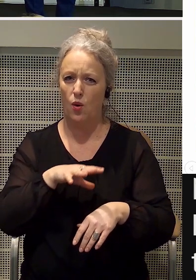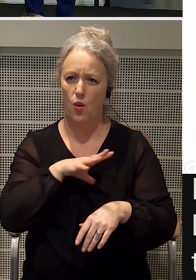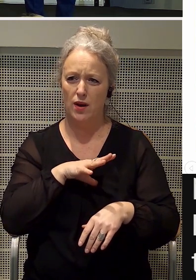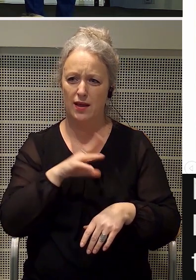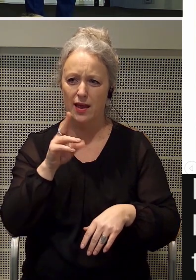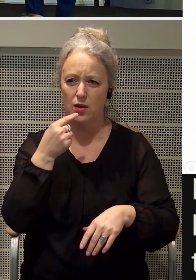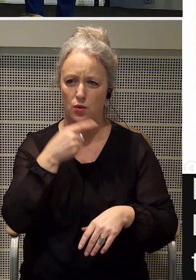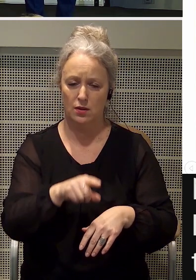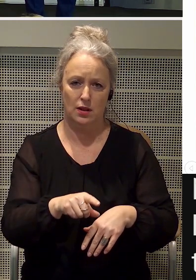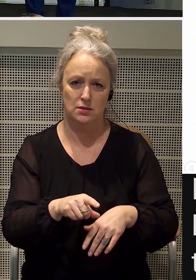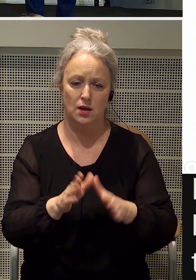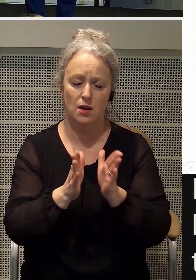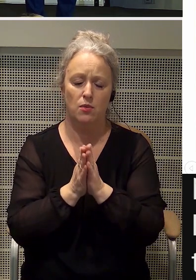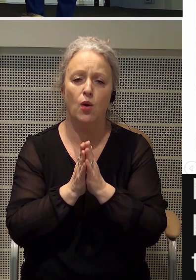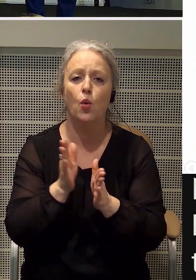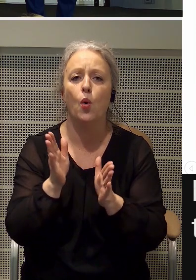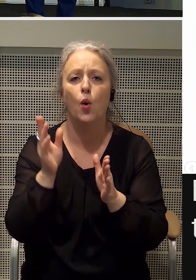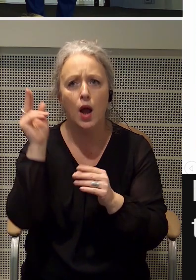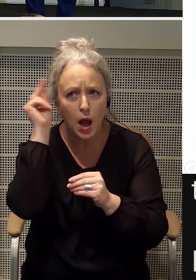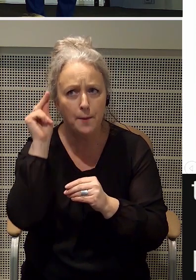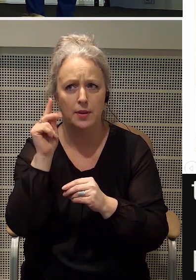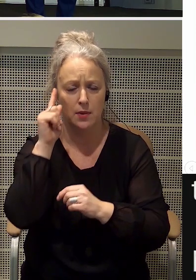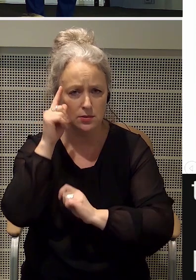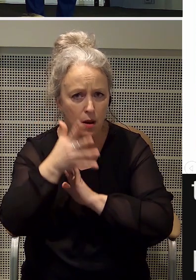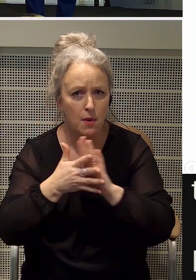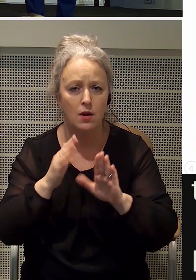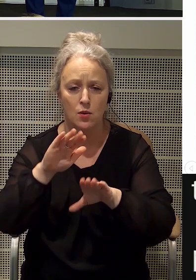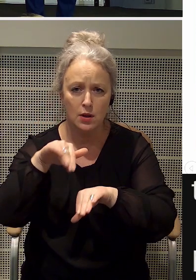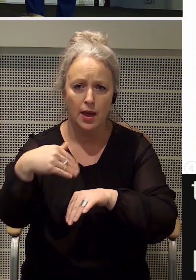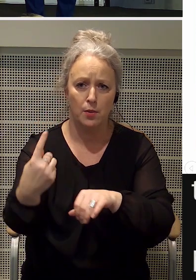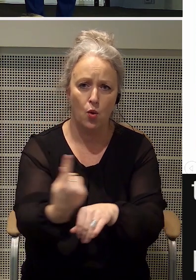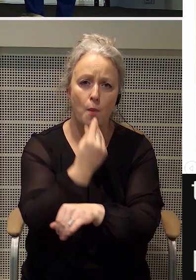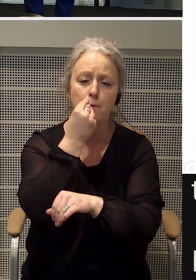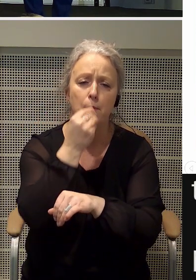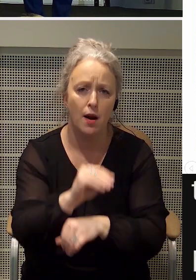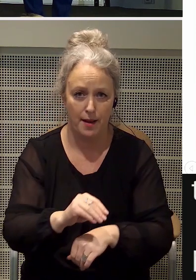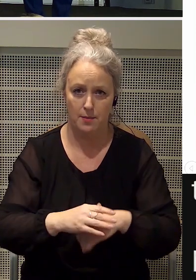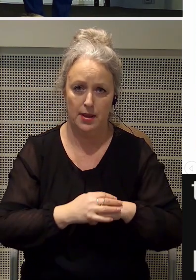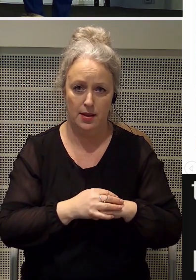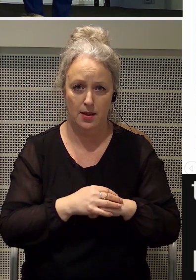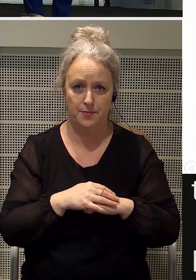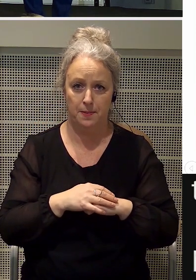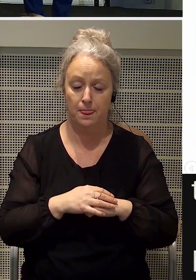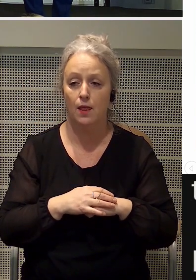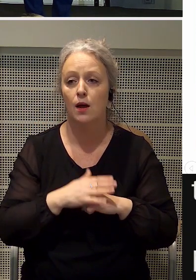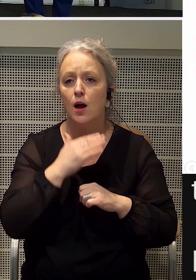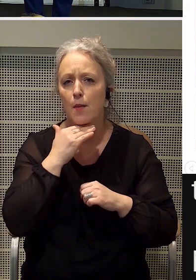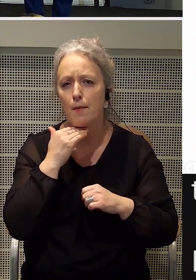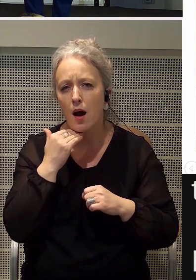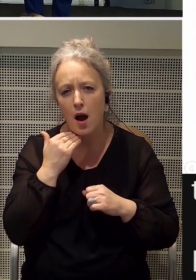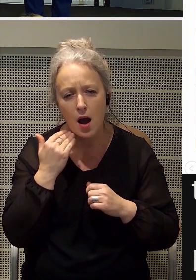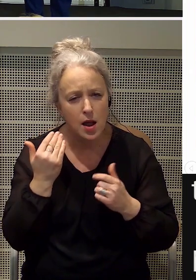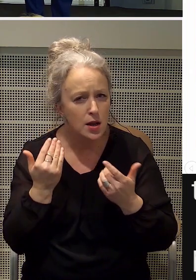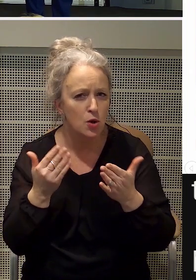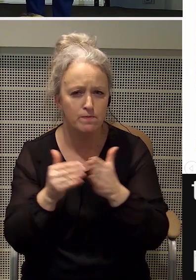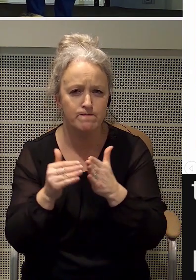that that it got ugly in the end. Let's try to learn from this. Let's try